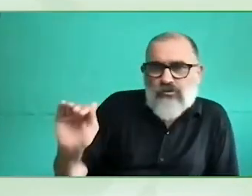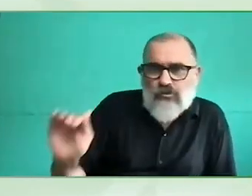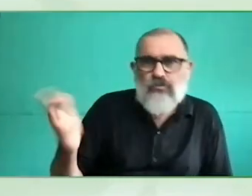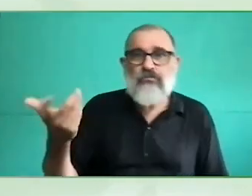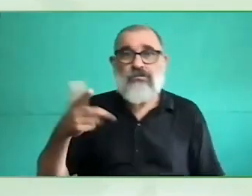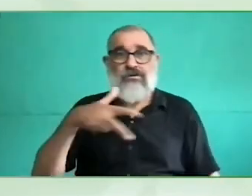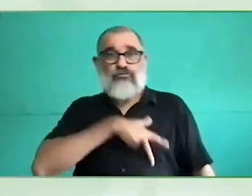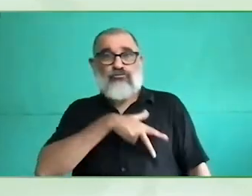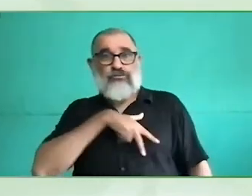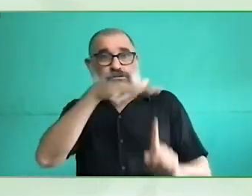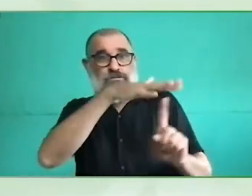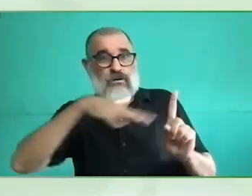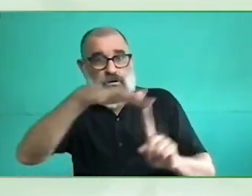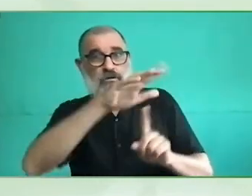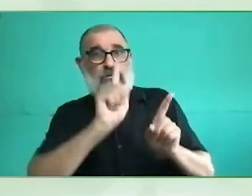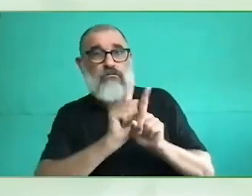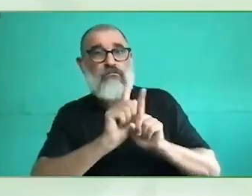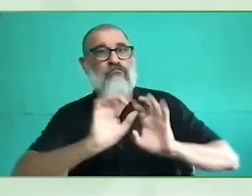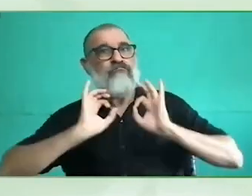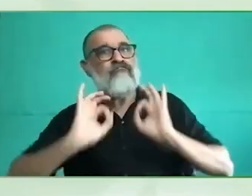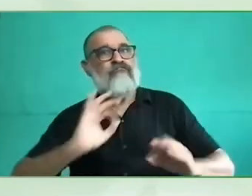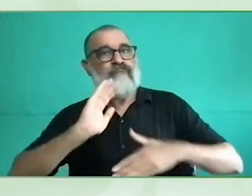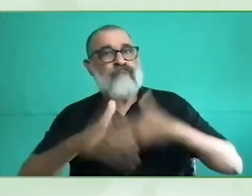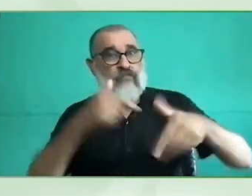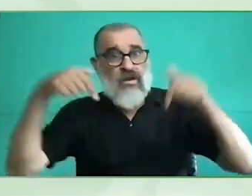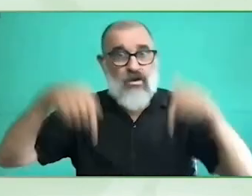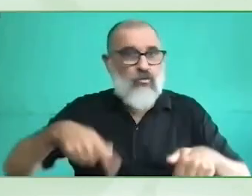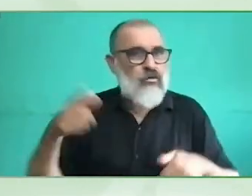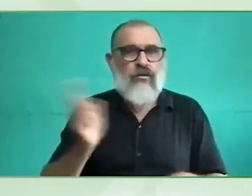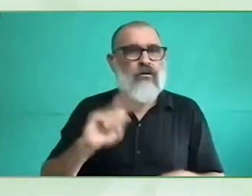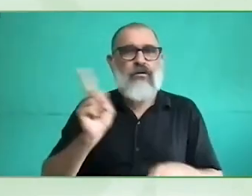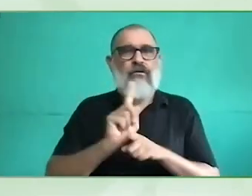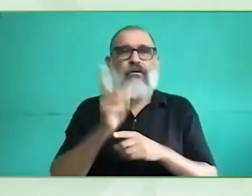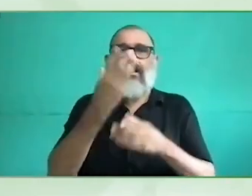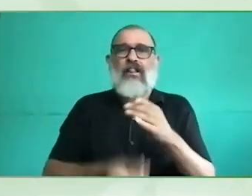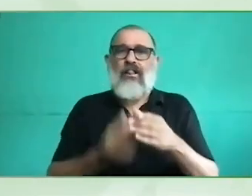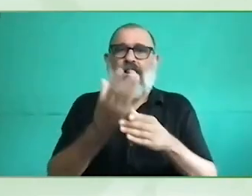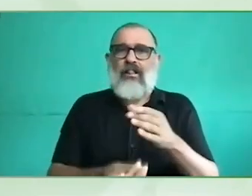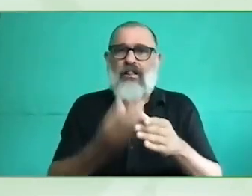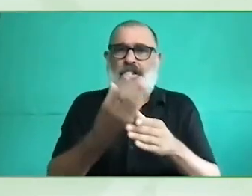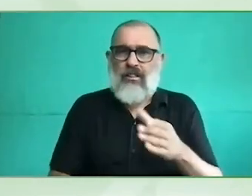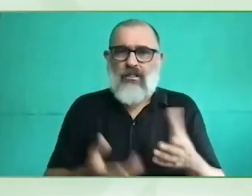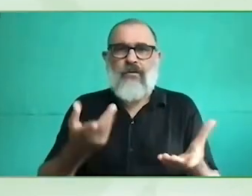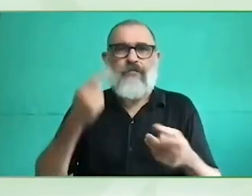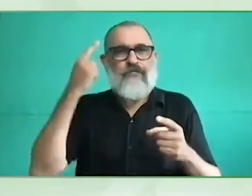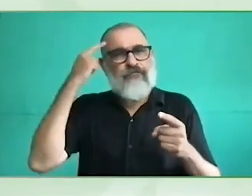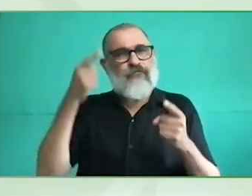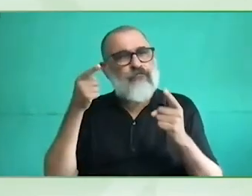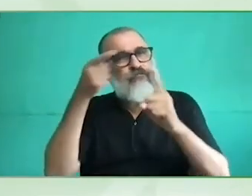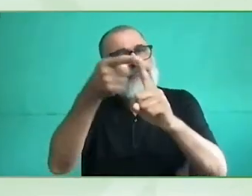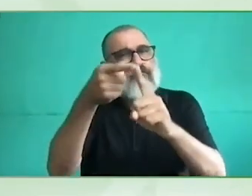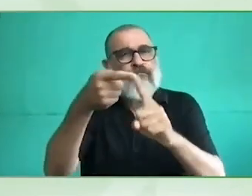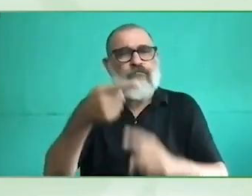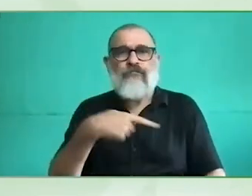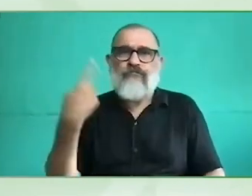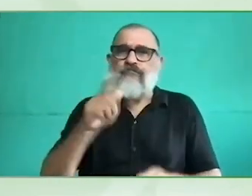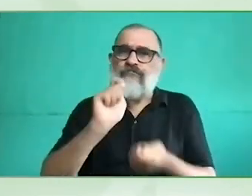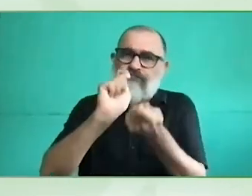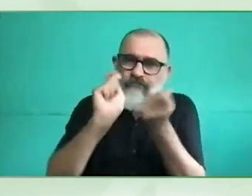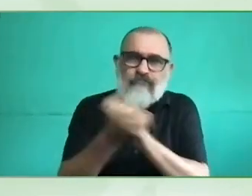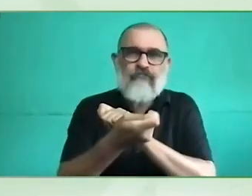absolutely unfair. And therefore, our goal is to remove barriers in